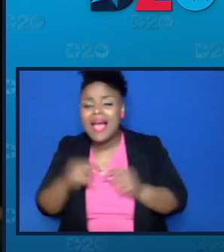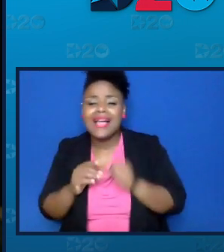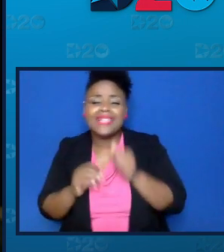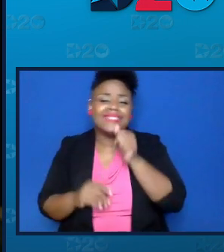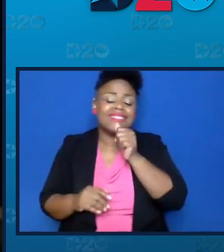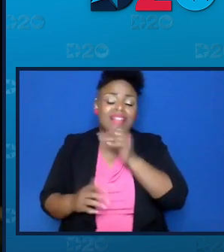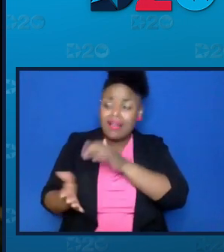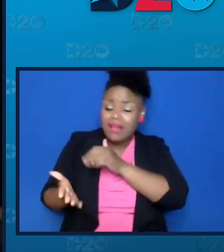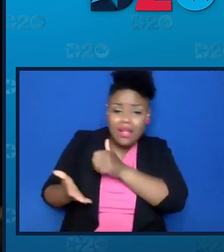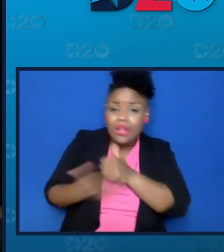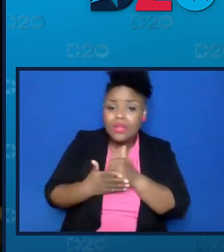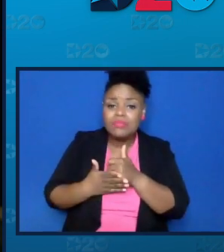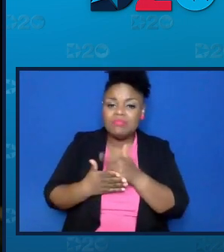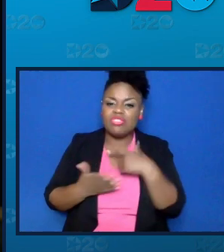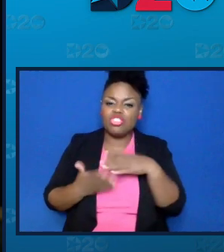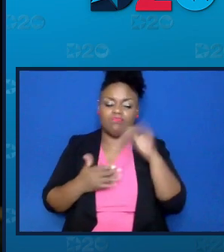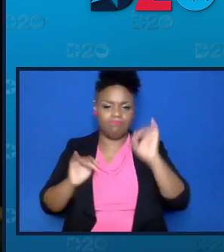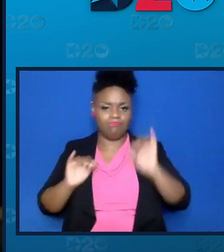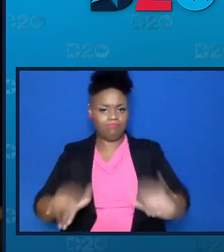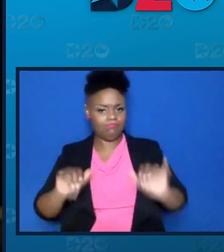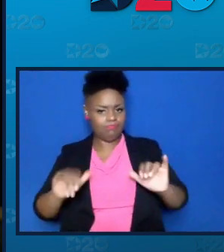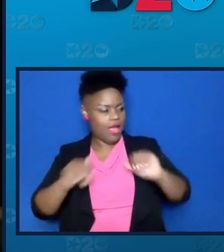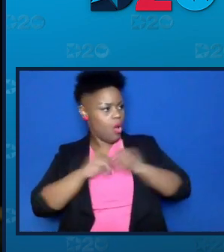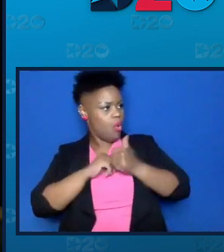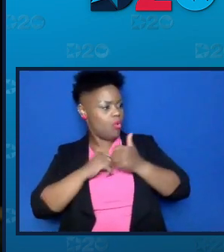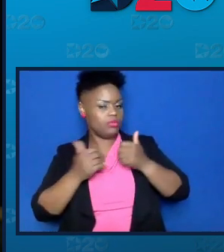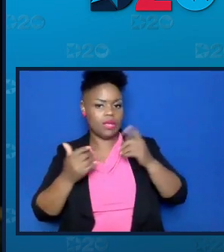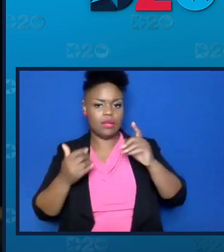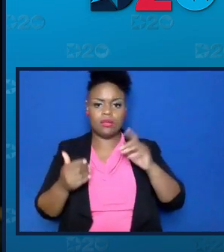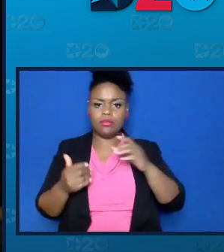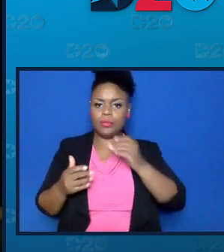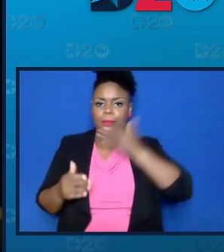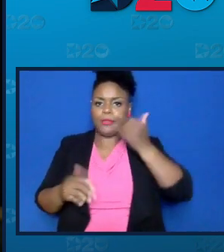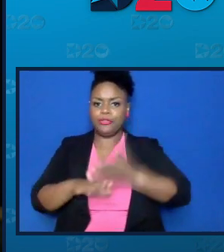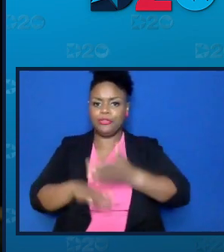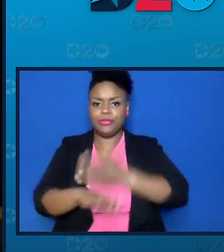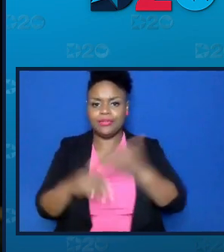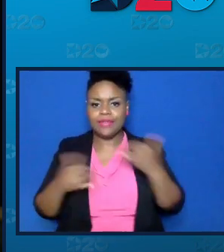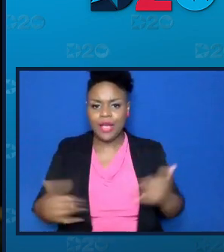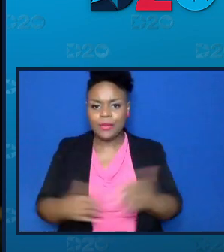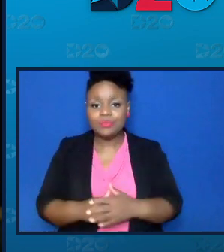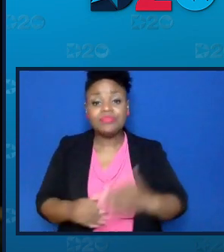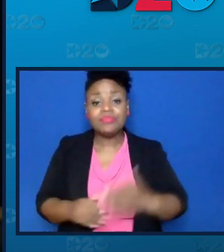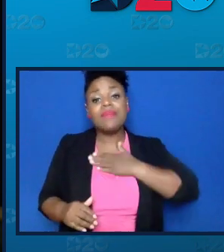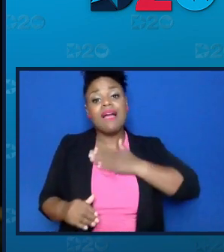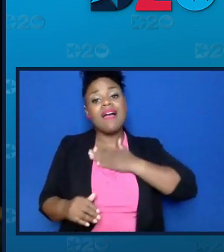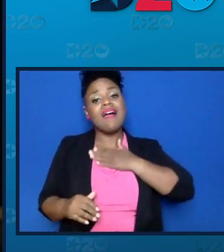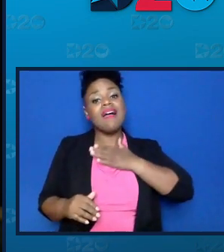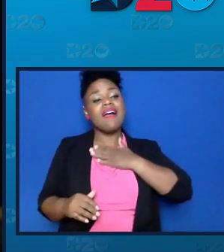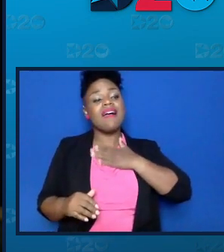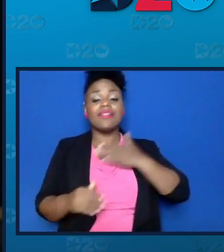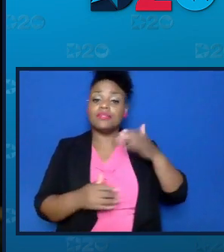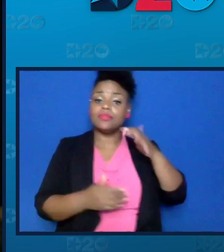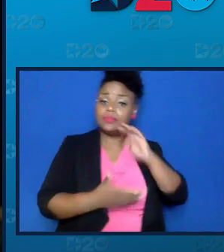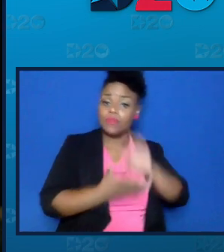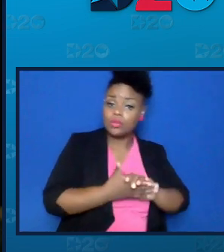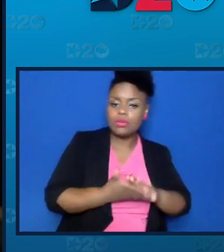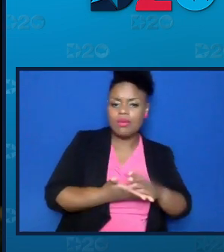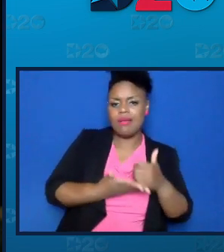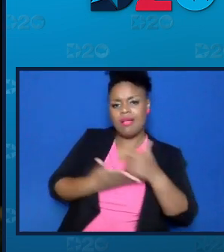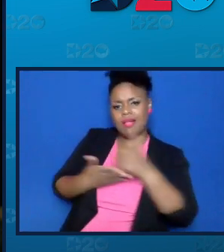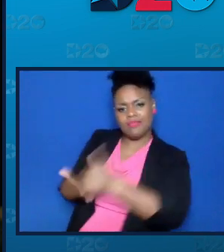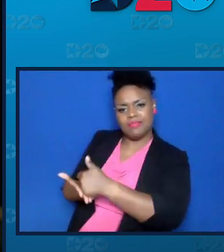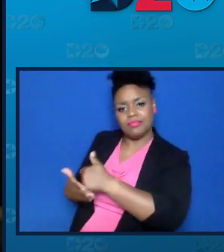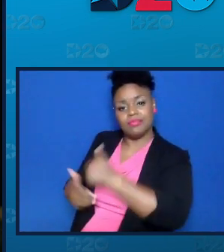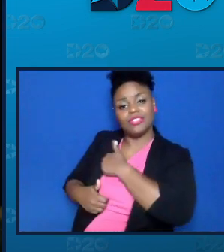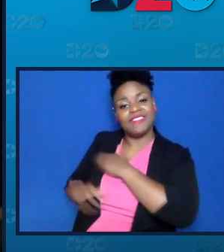through every step and every stumble. Our military spouses hold their families together, praying for their loved ones'